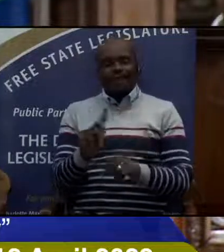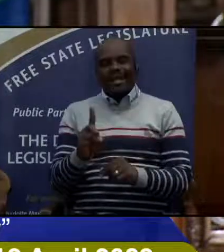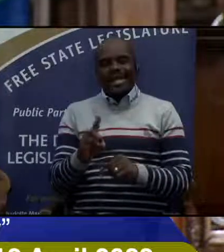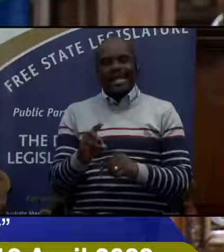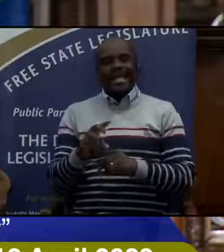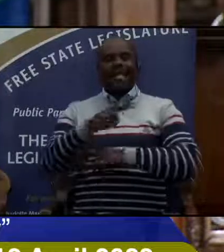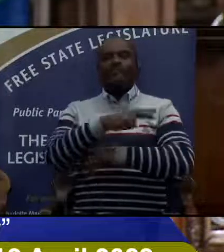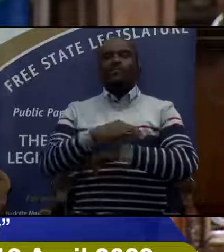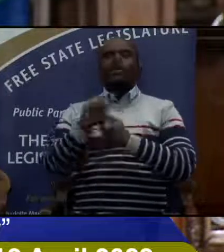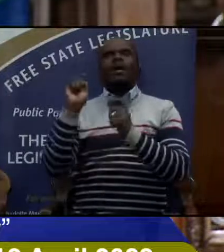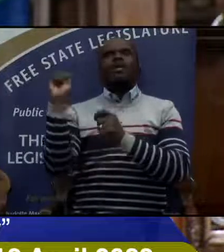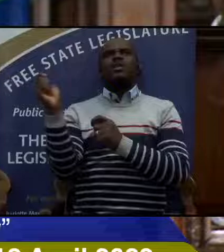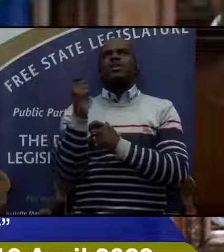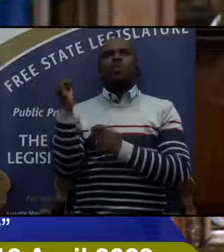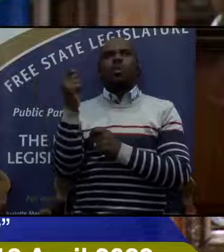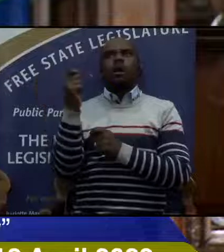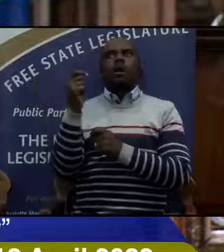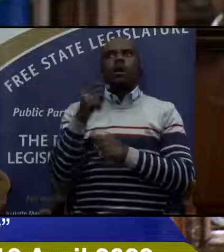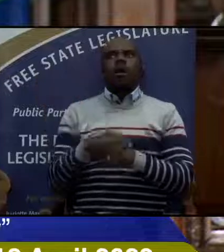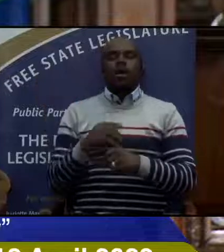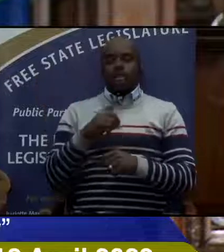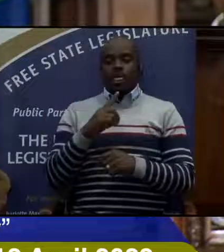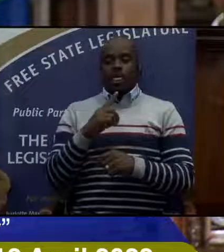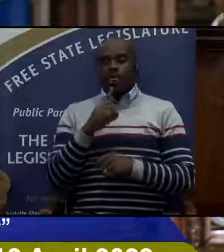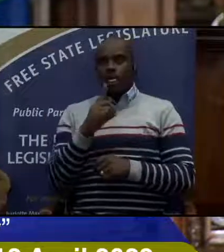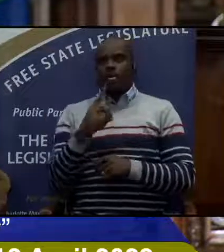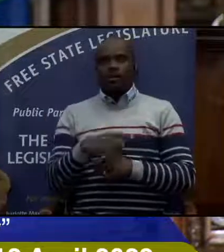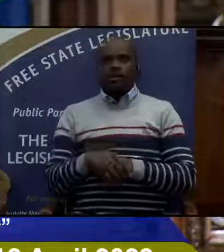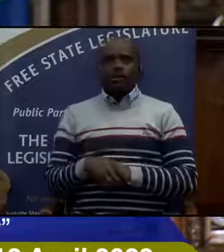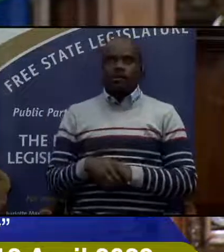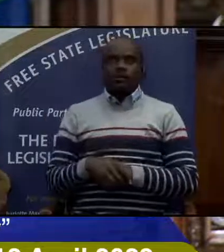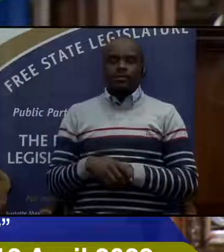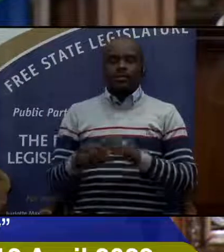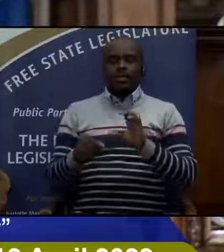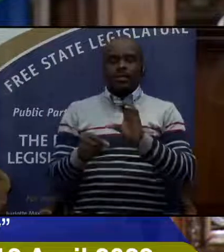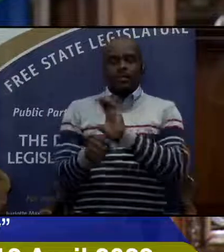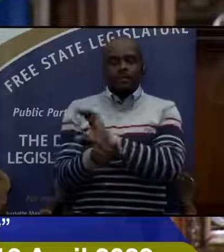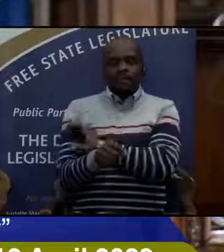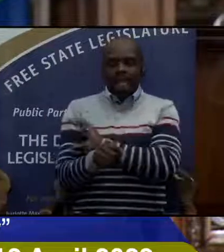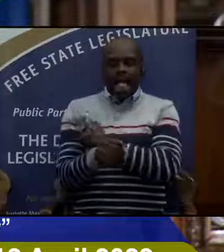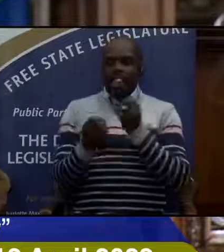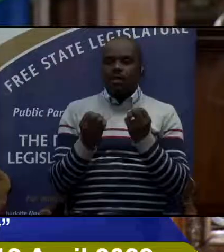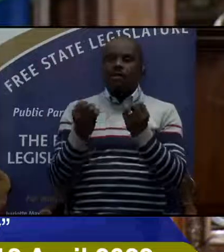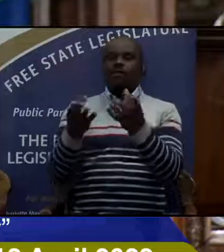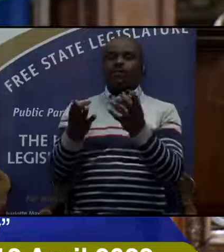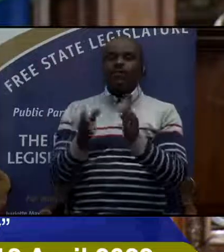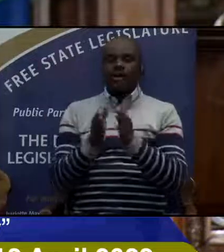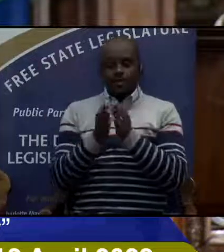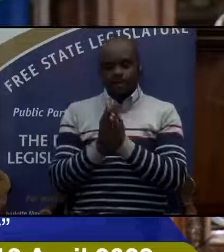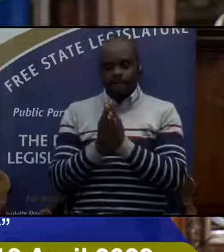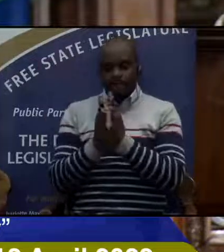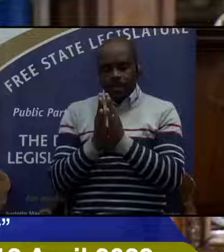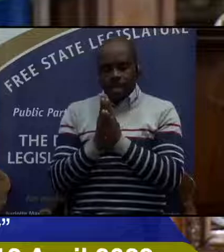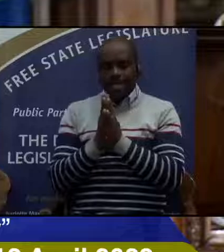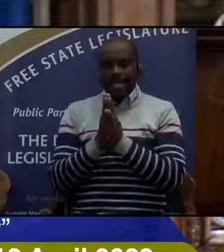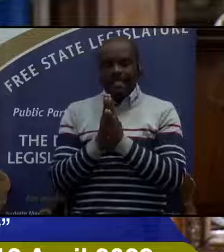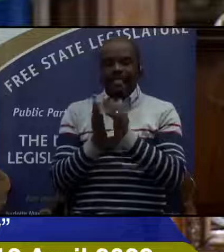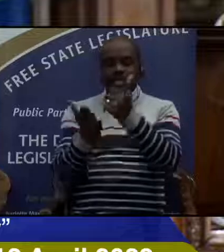Who are saying, through the powers vested in you, please let